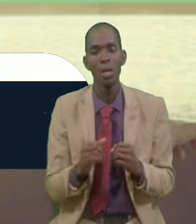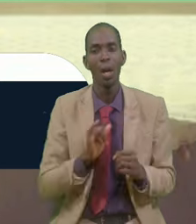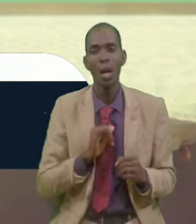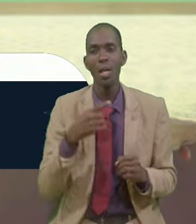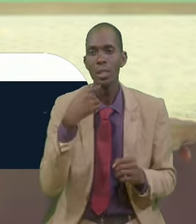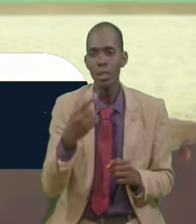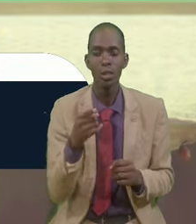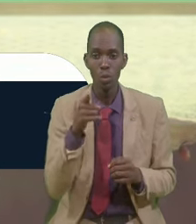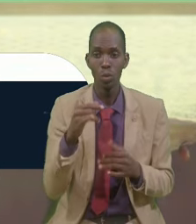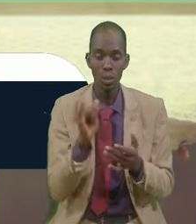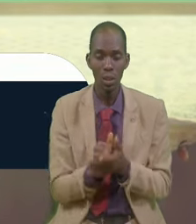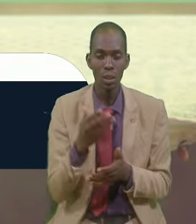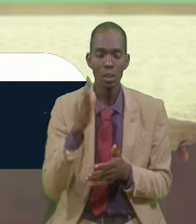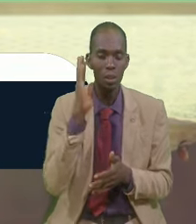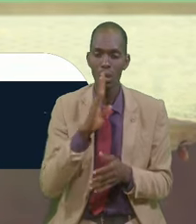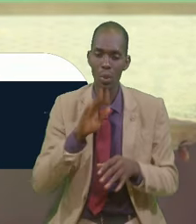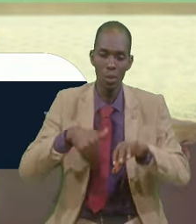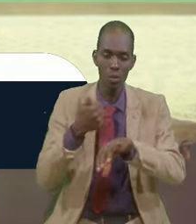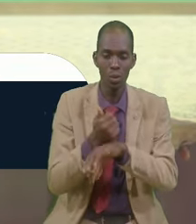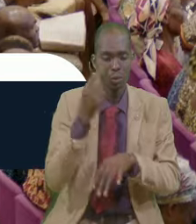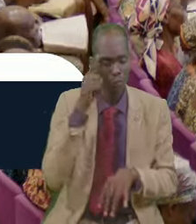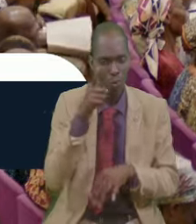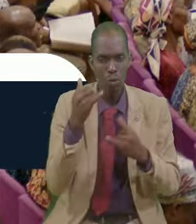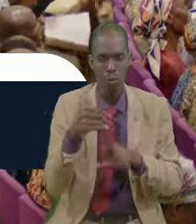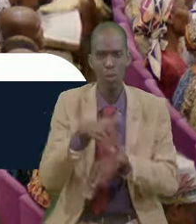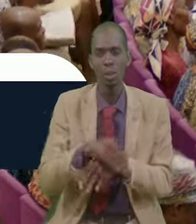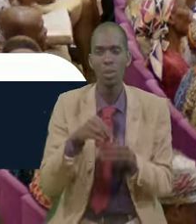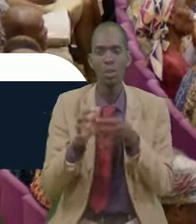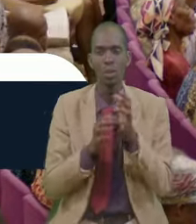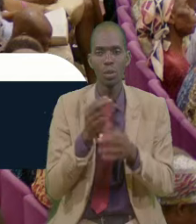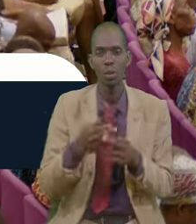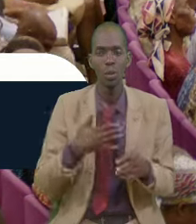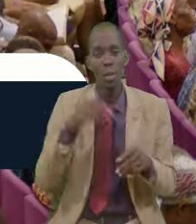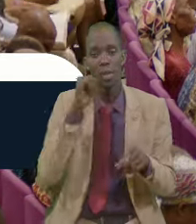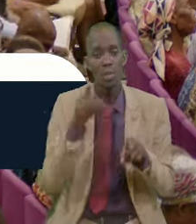I say confirmation tonight. My sister, daughter there, I say confirmation tonight.